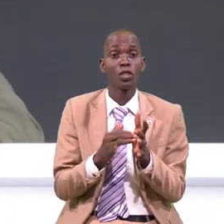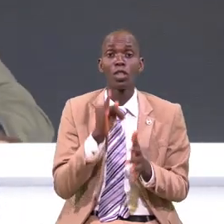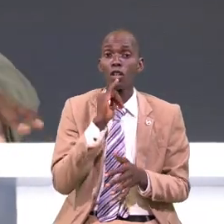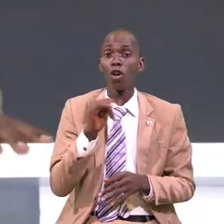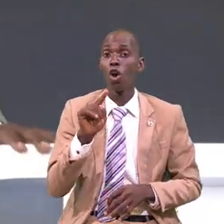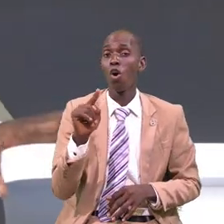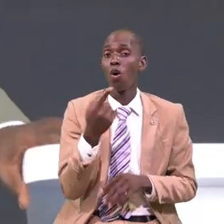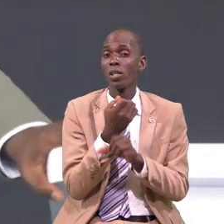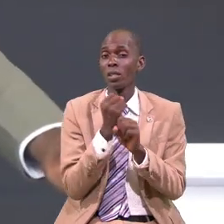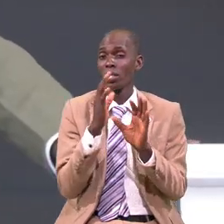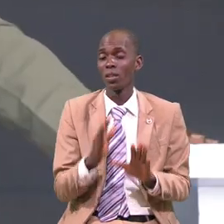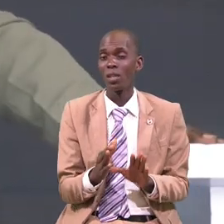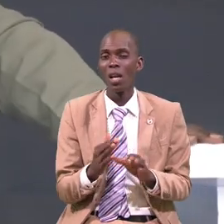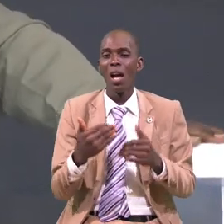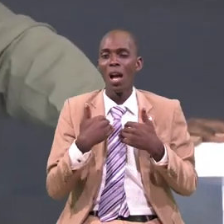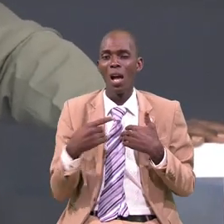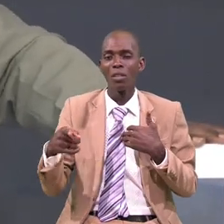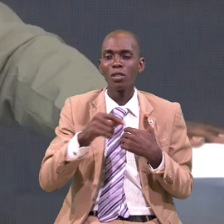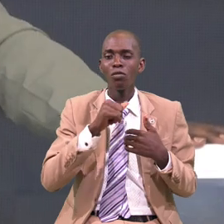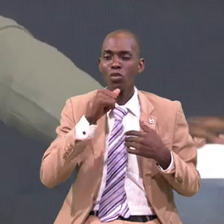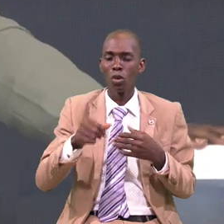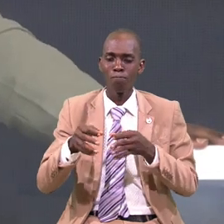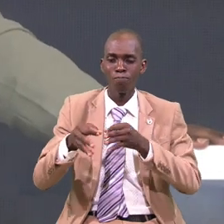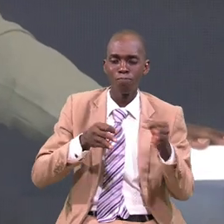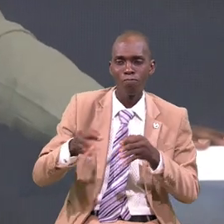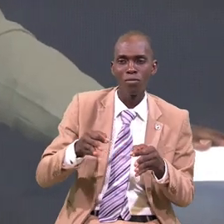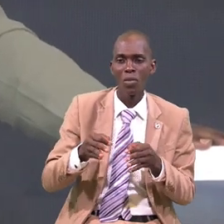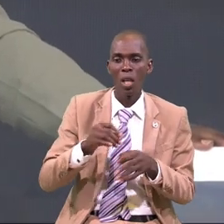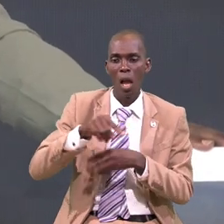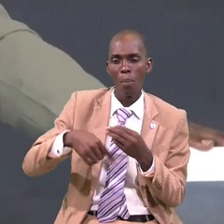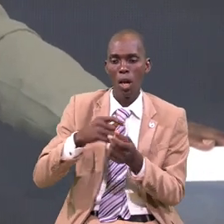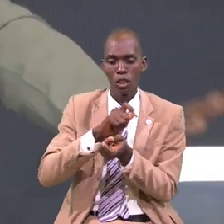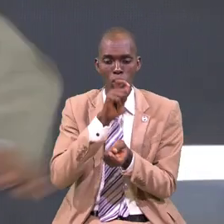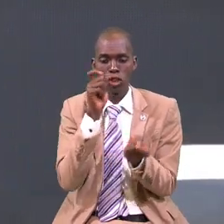Have they not emphasized transforming salvation?